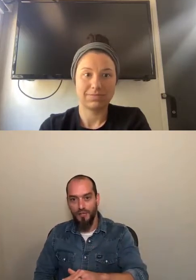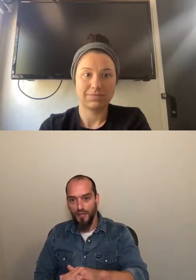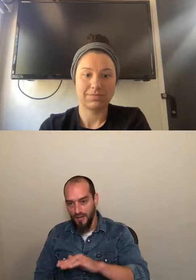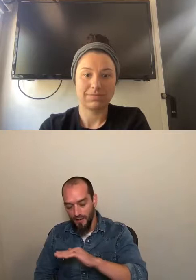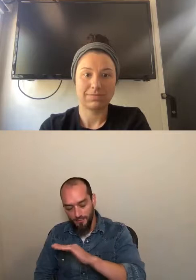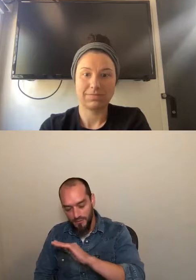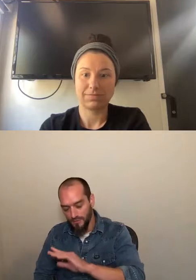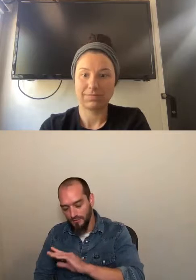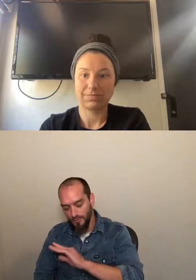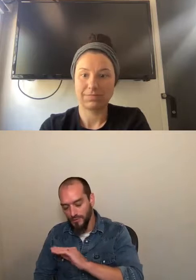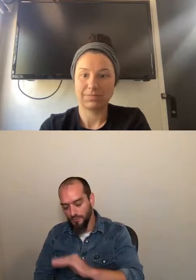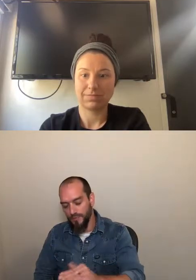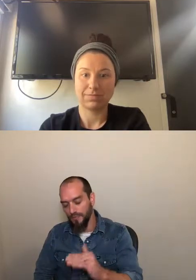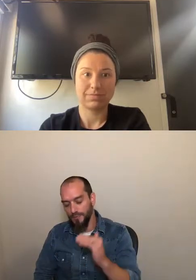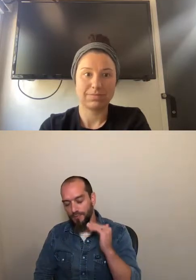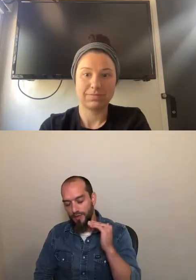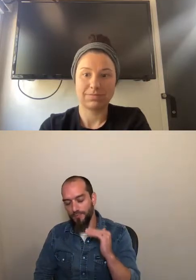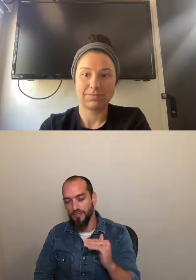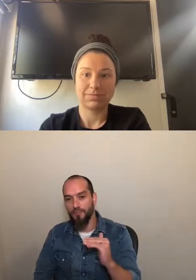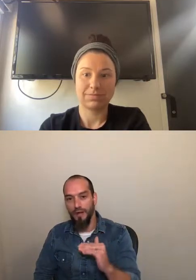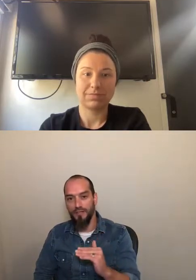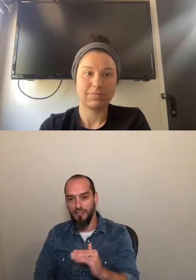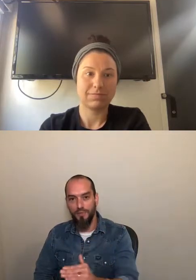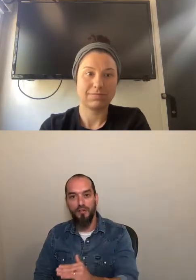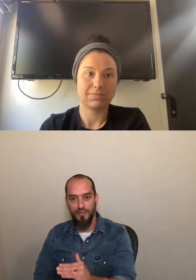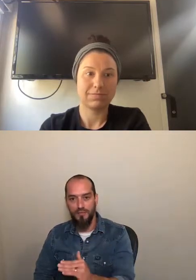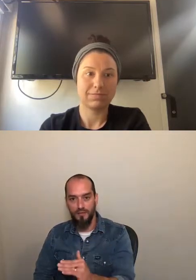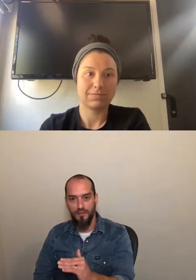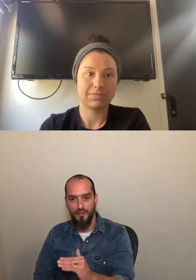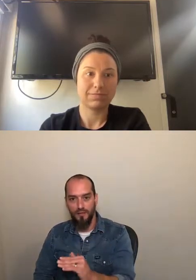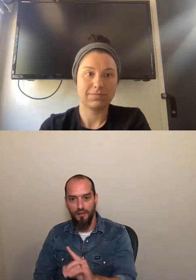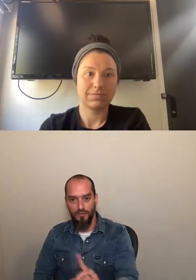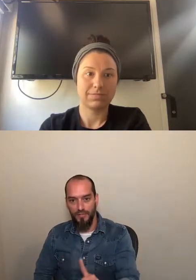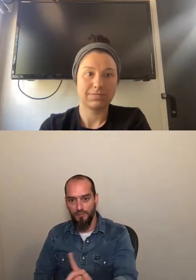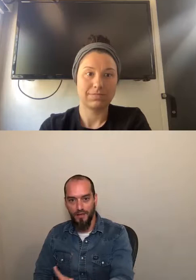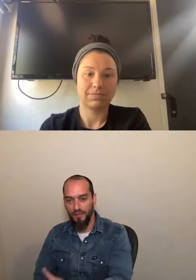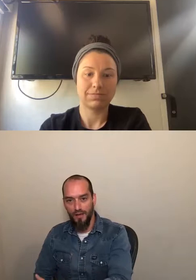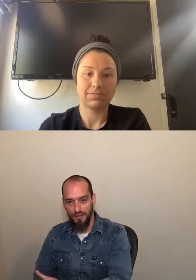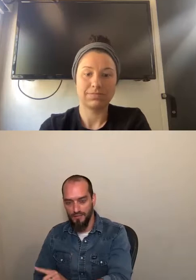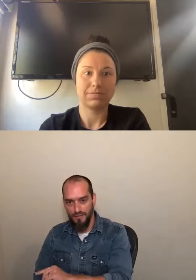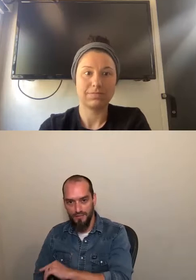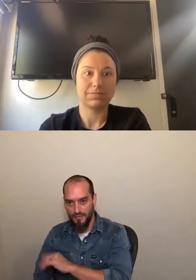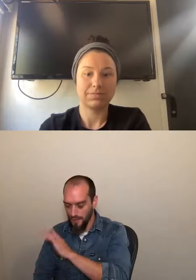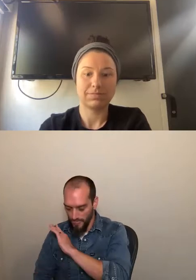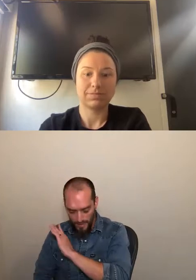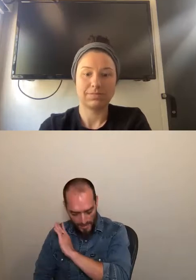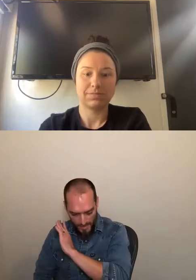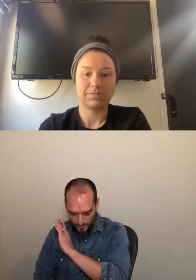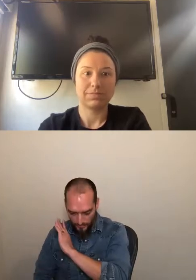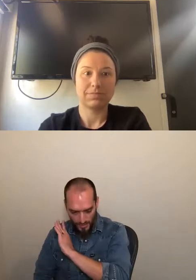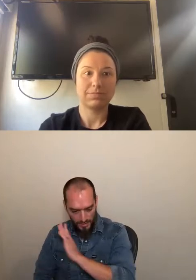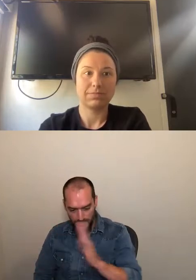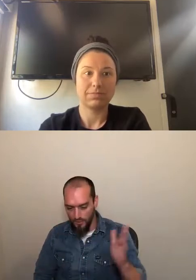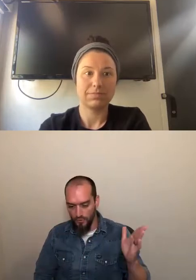systems. And I'm only speaking about that based on my experience, understanding my clients. I